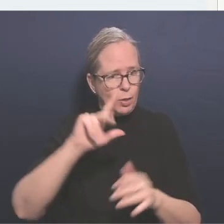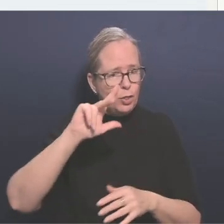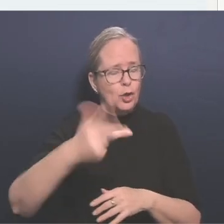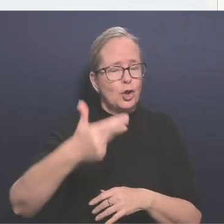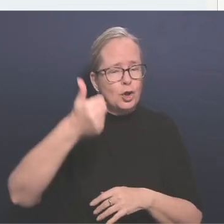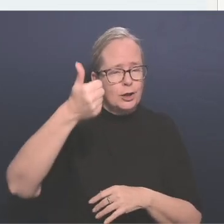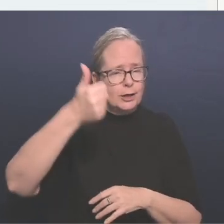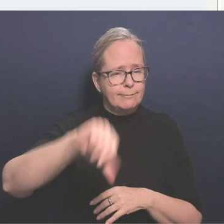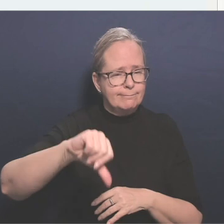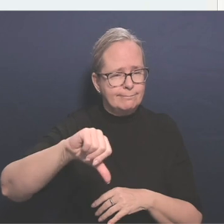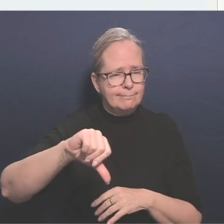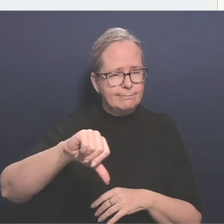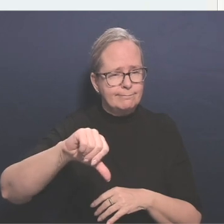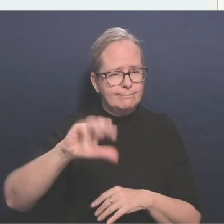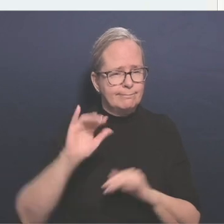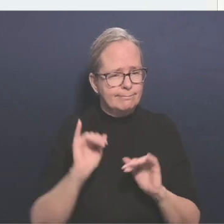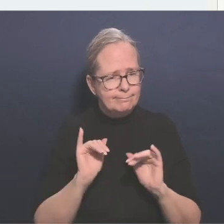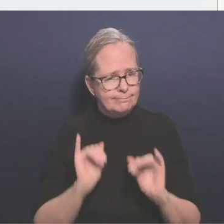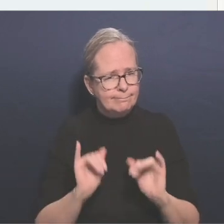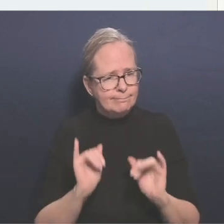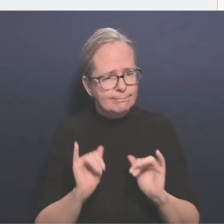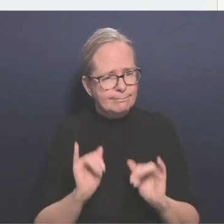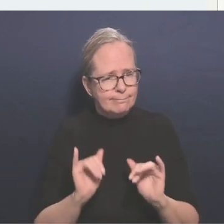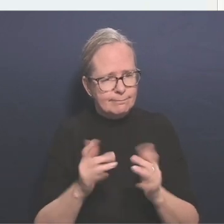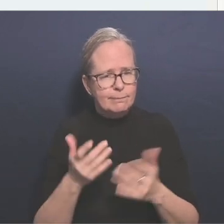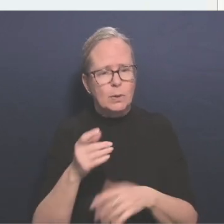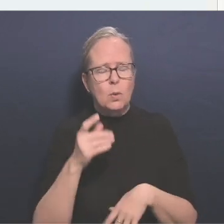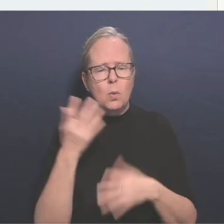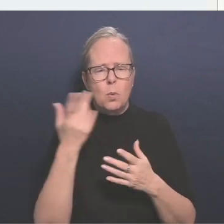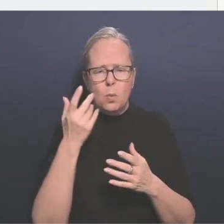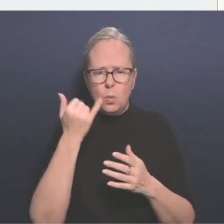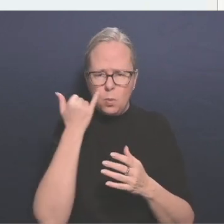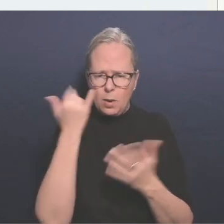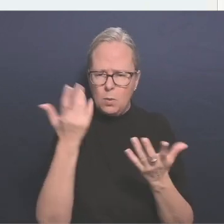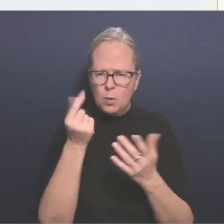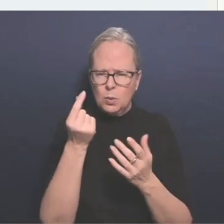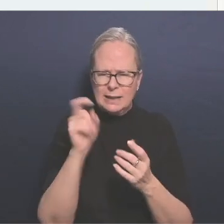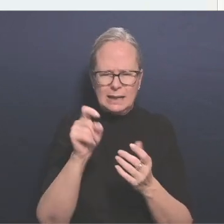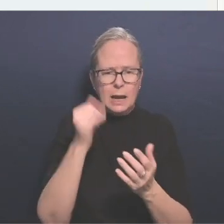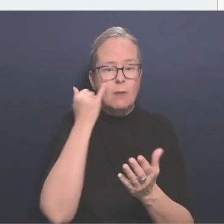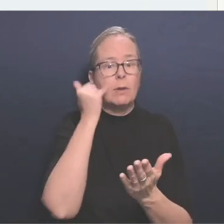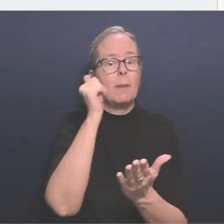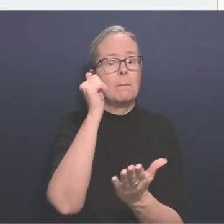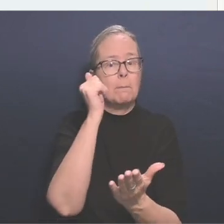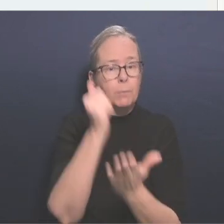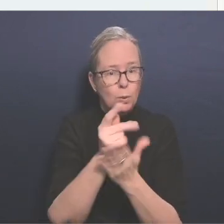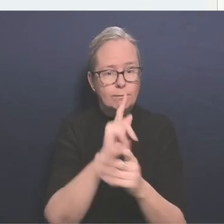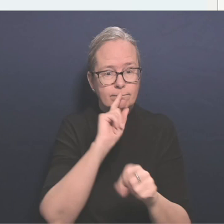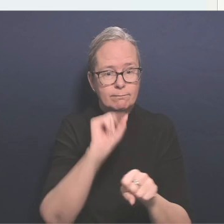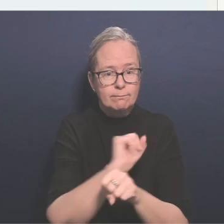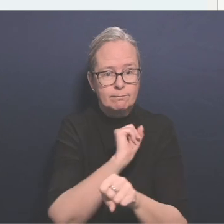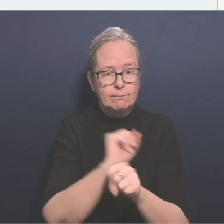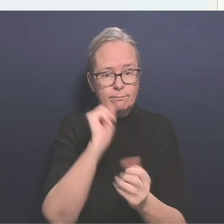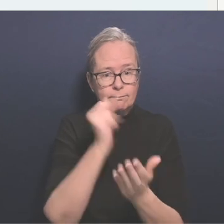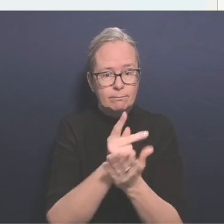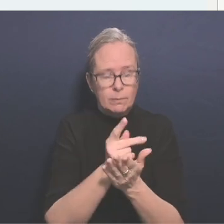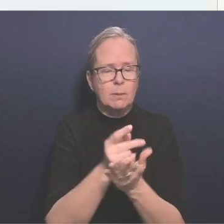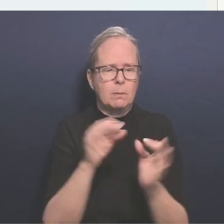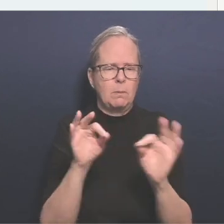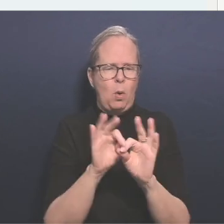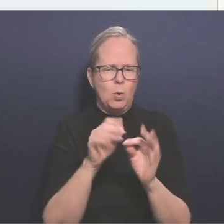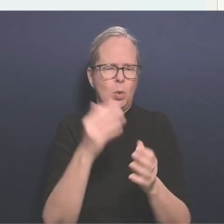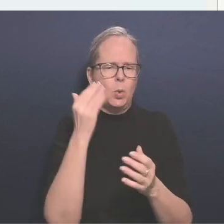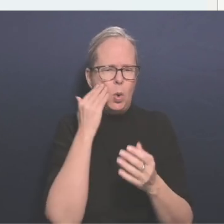We have resources that are on each of the benefits where applicable. And these